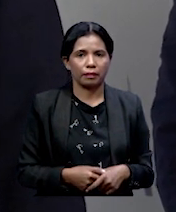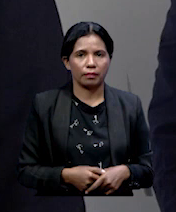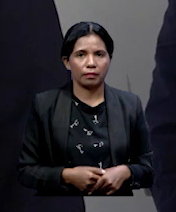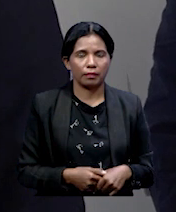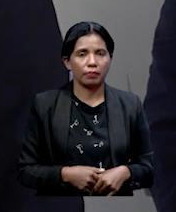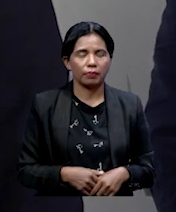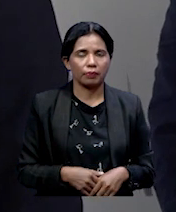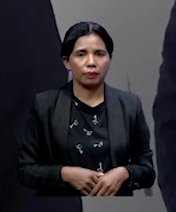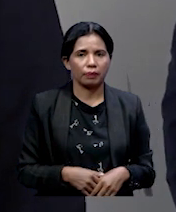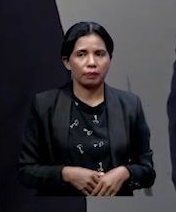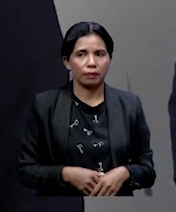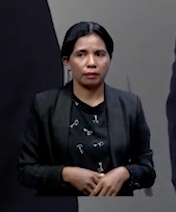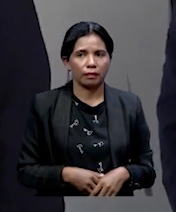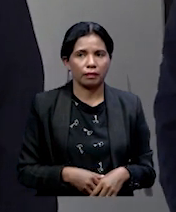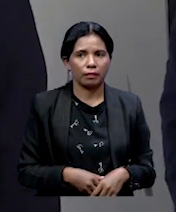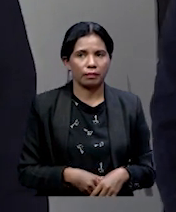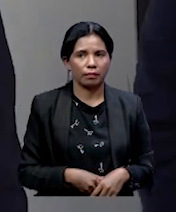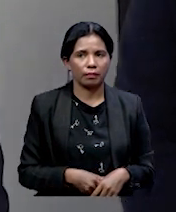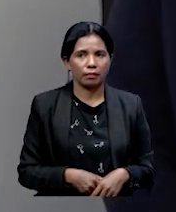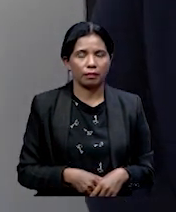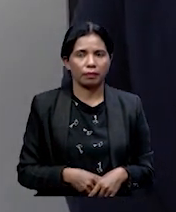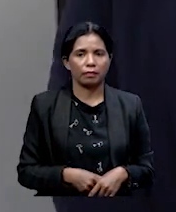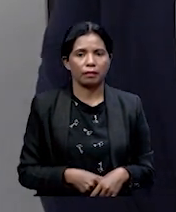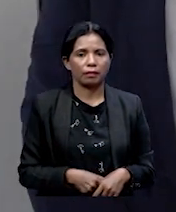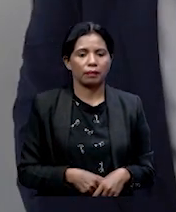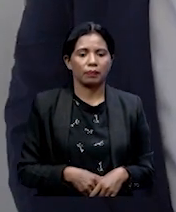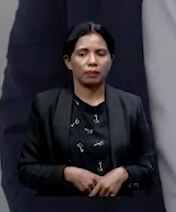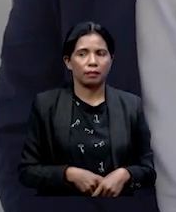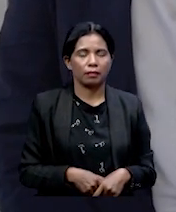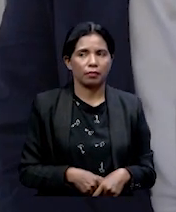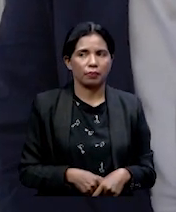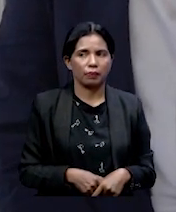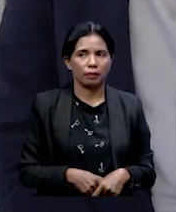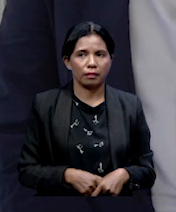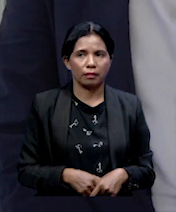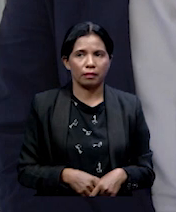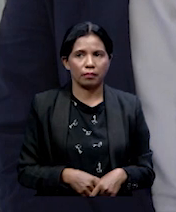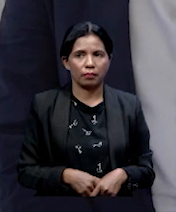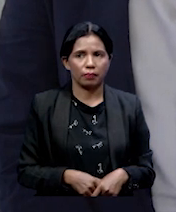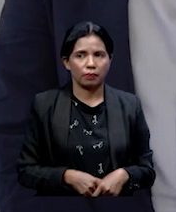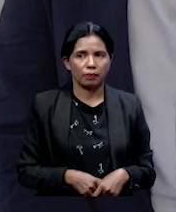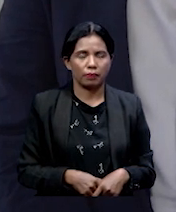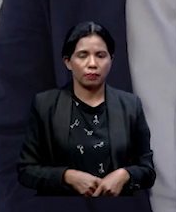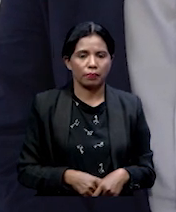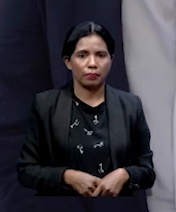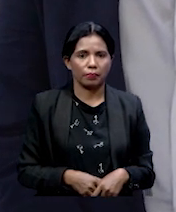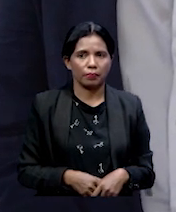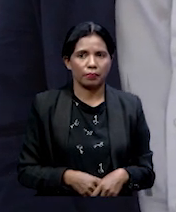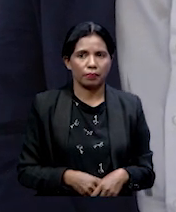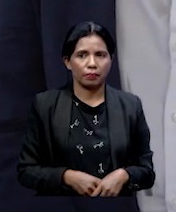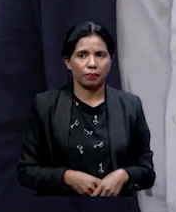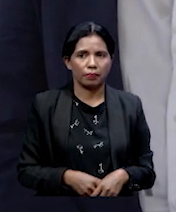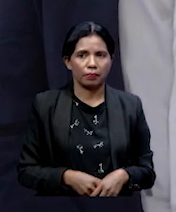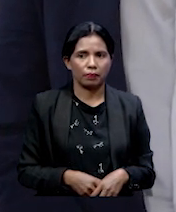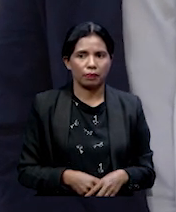end of next week. Okay, so we are ready. We are ready to welcome the vessels. We